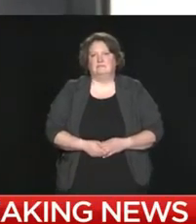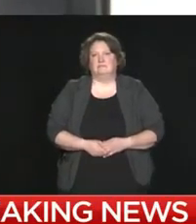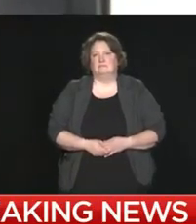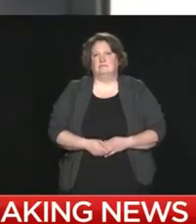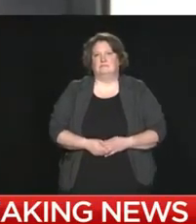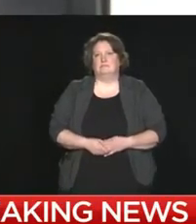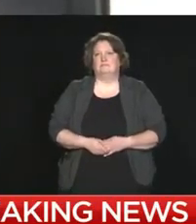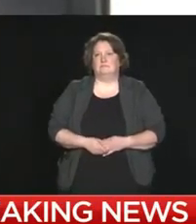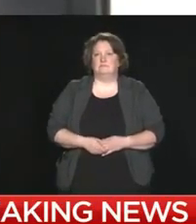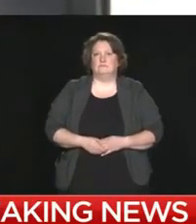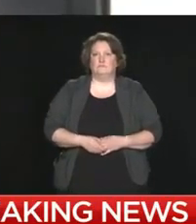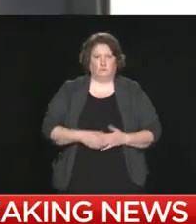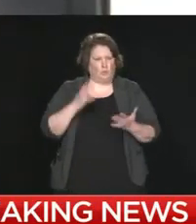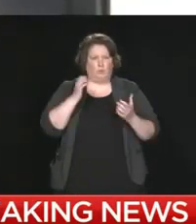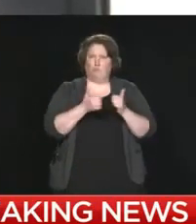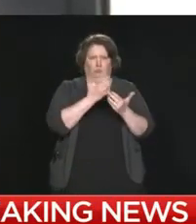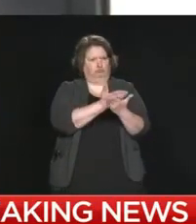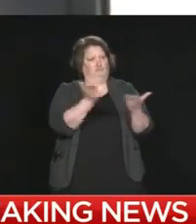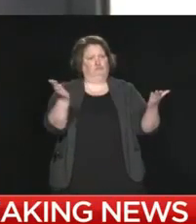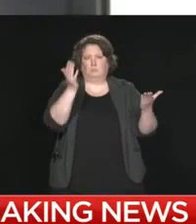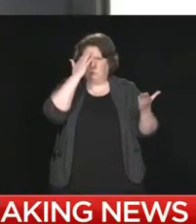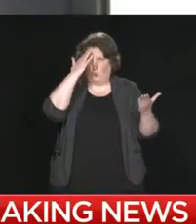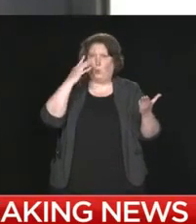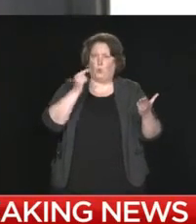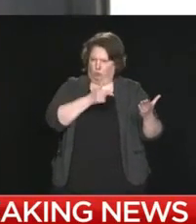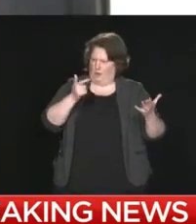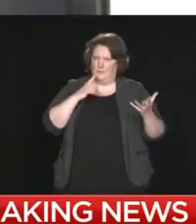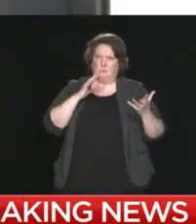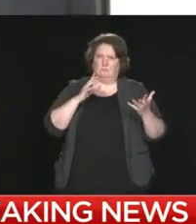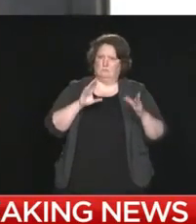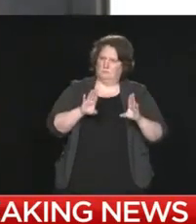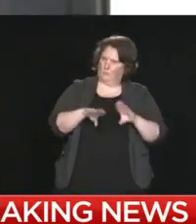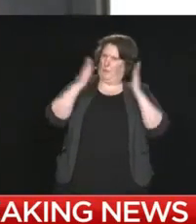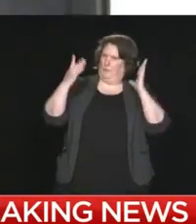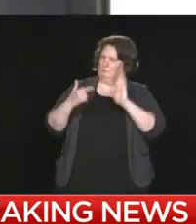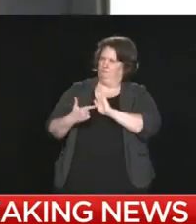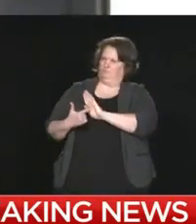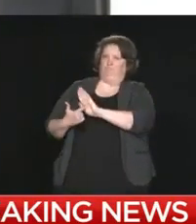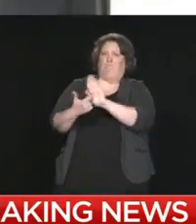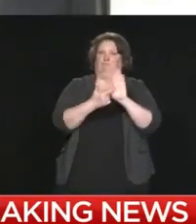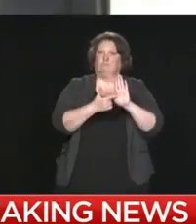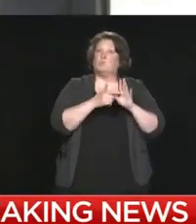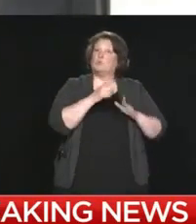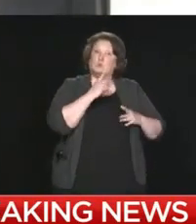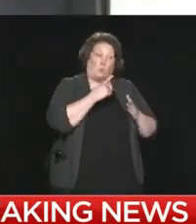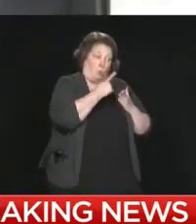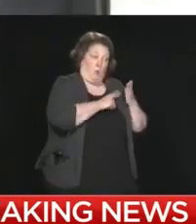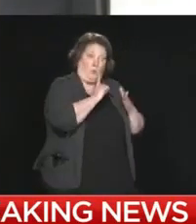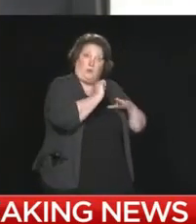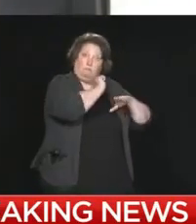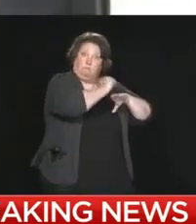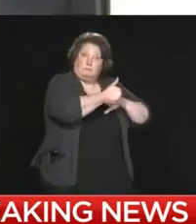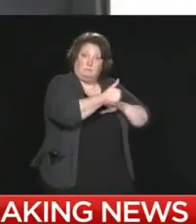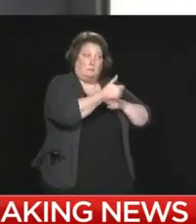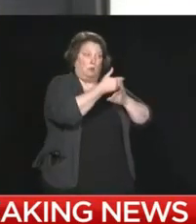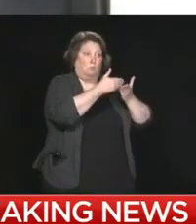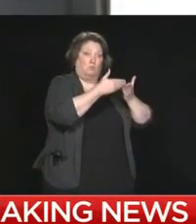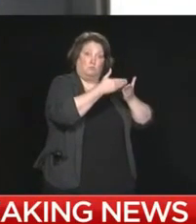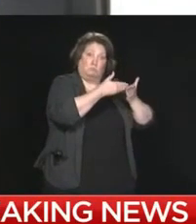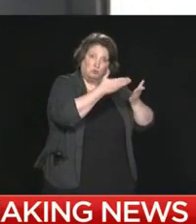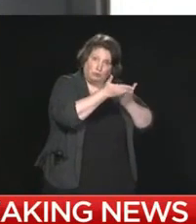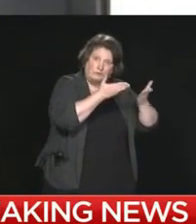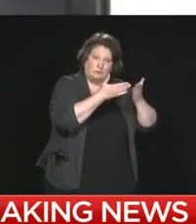beginning with all the measures that we've implemented for Canadians. We answer media questions regularly, questions from